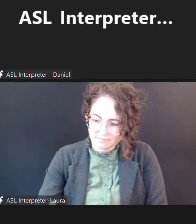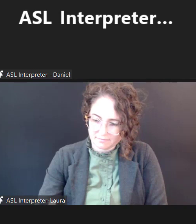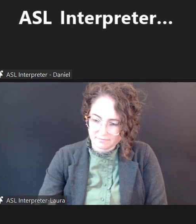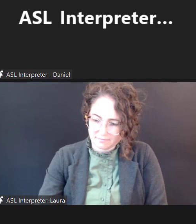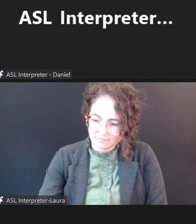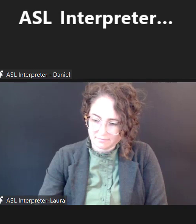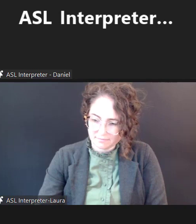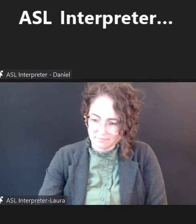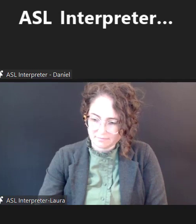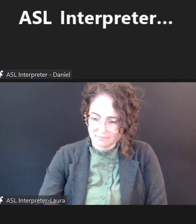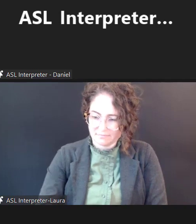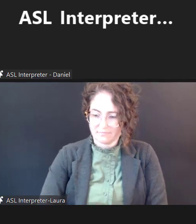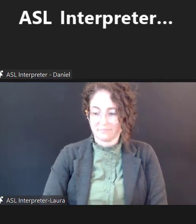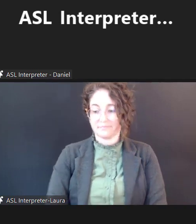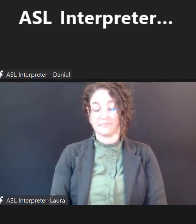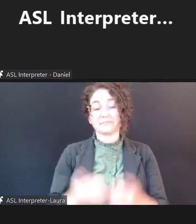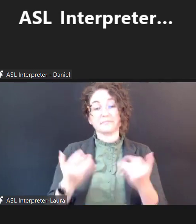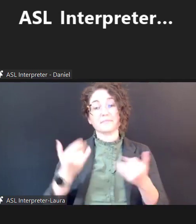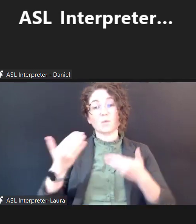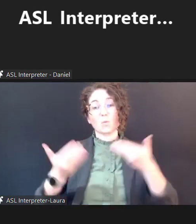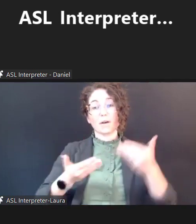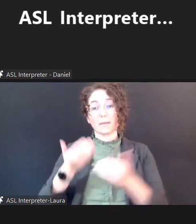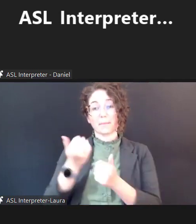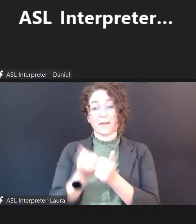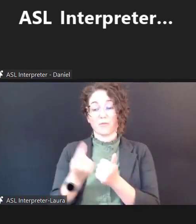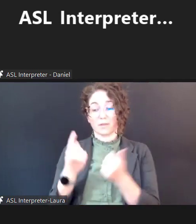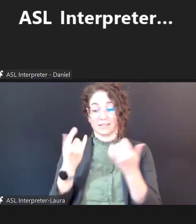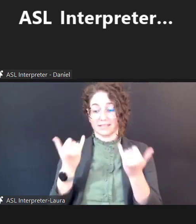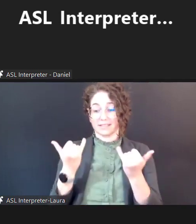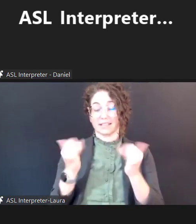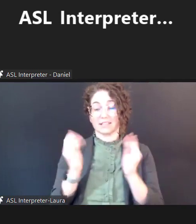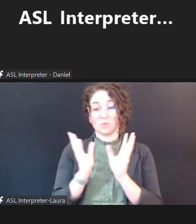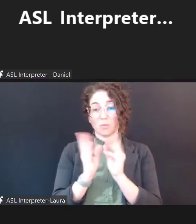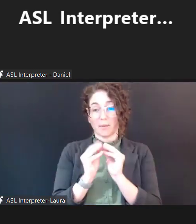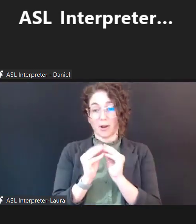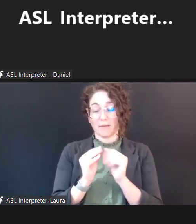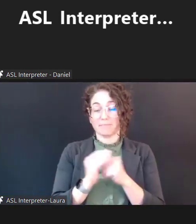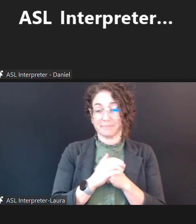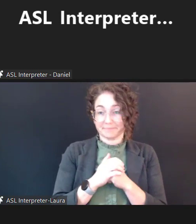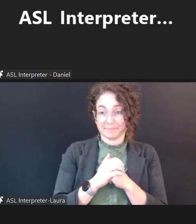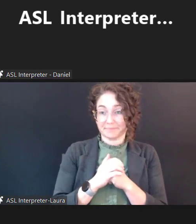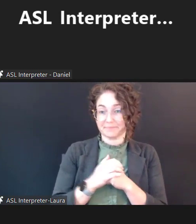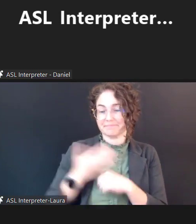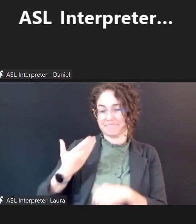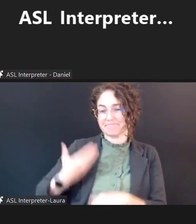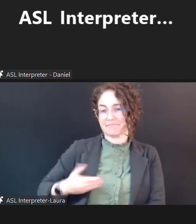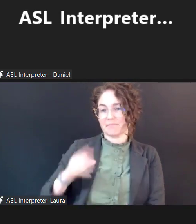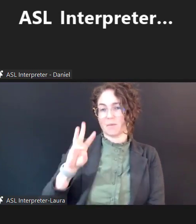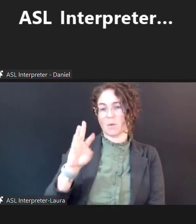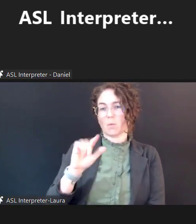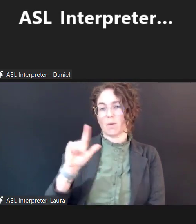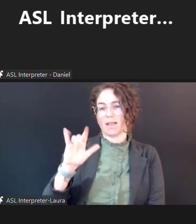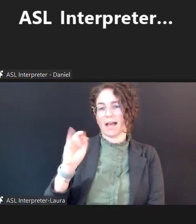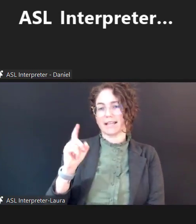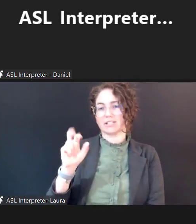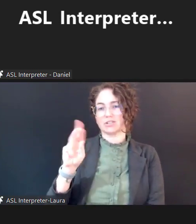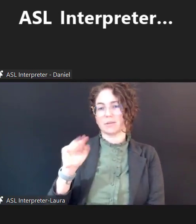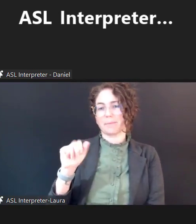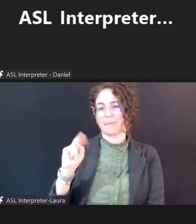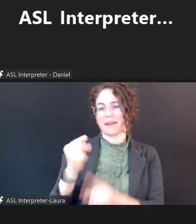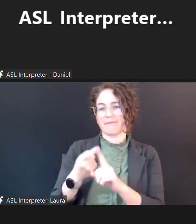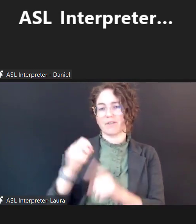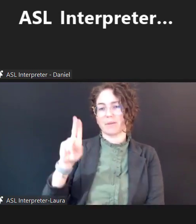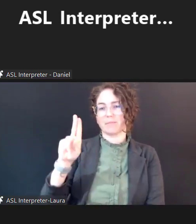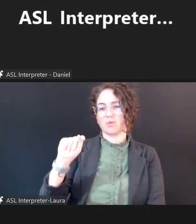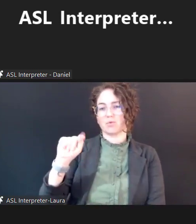Well, I'd like to welcome everybody to today's webinar. My name is Will Eiserman from Utah State University.